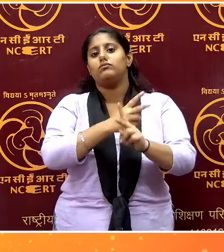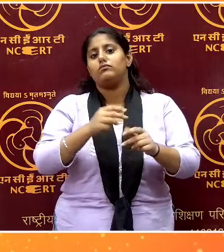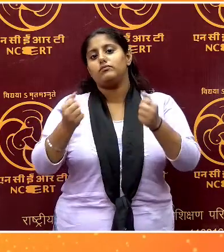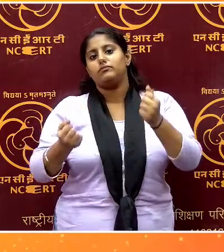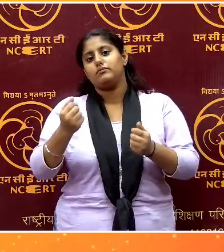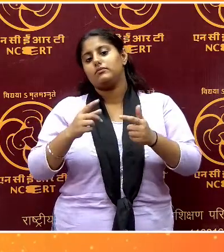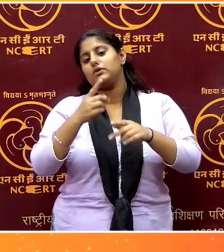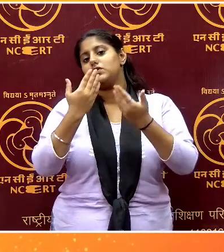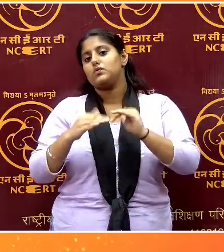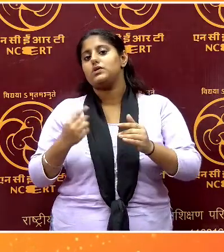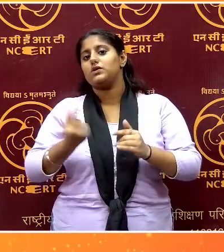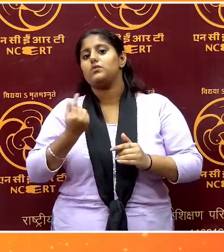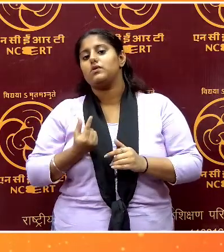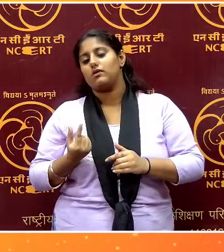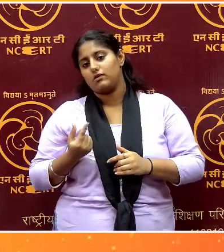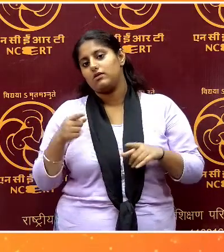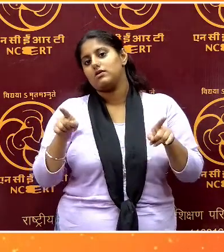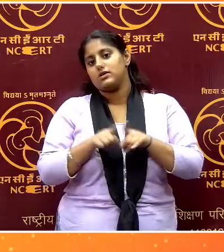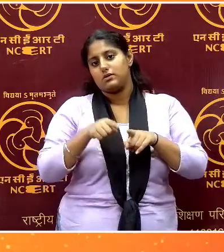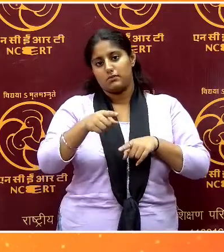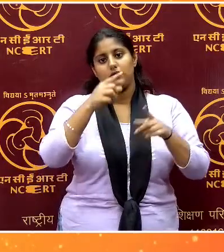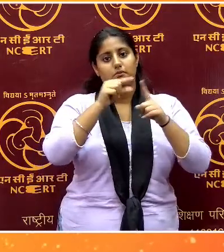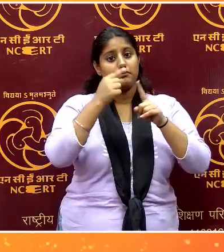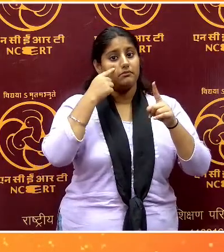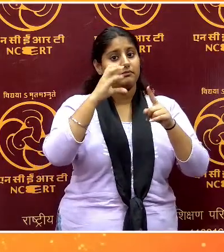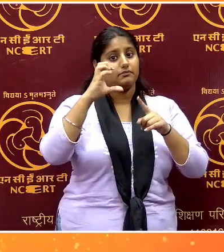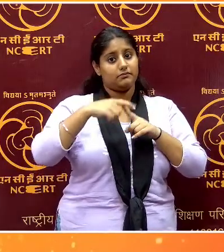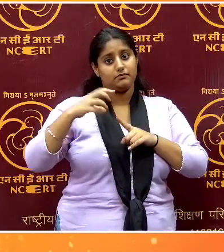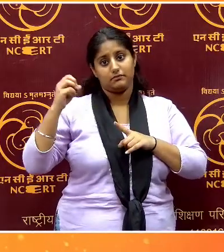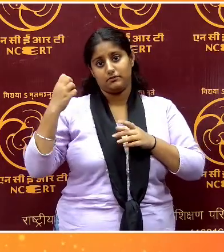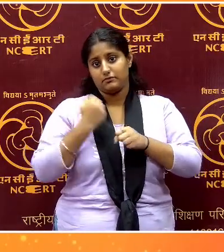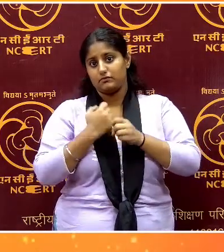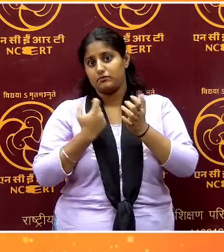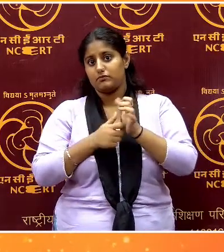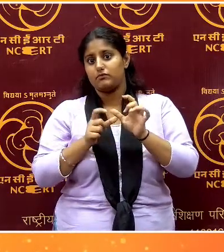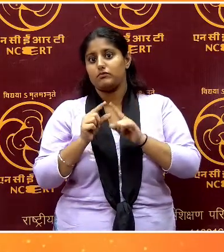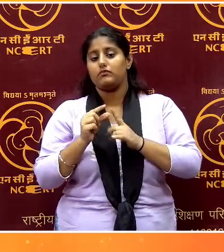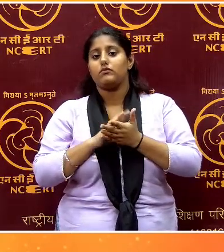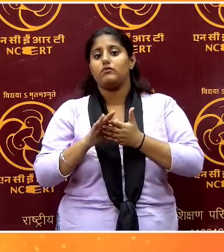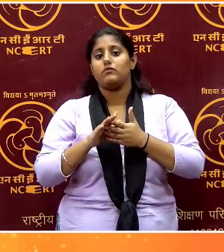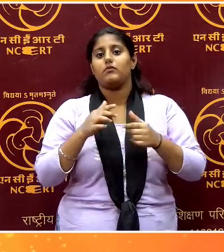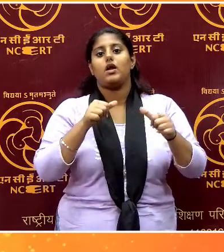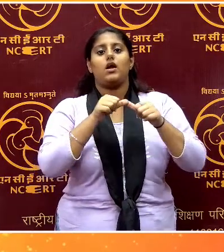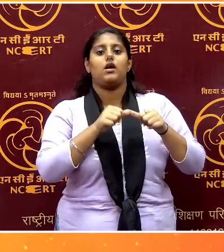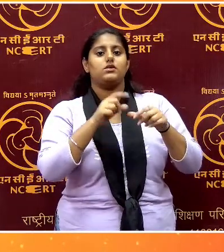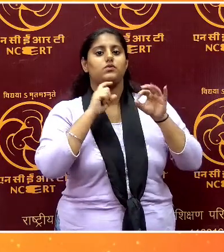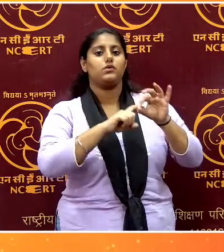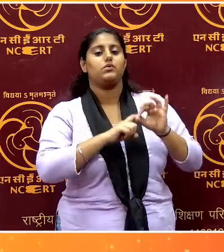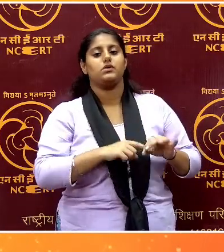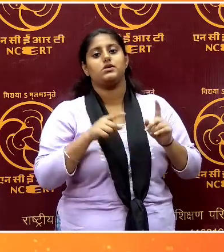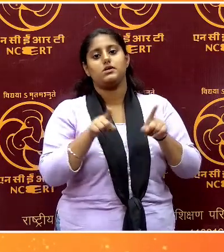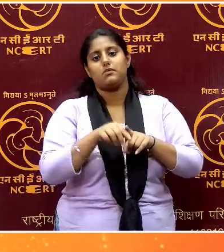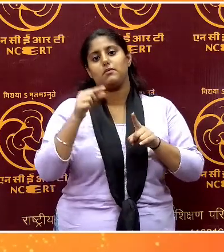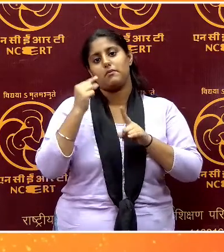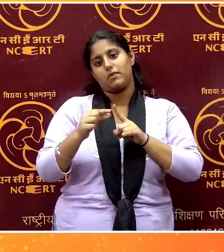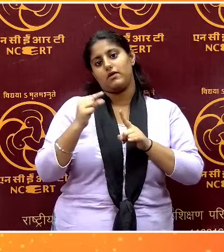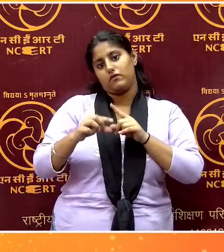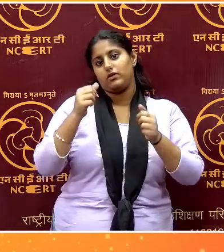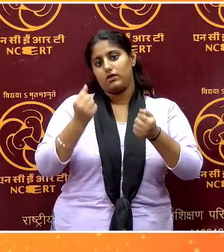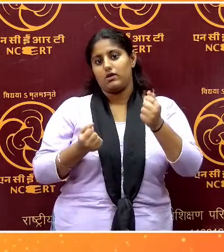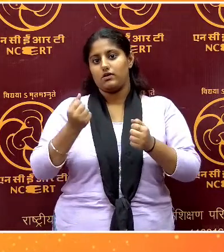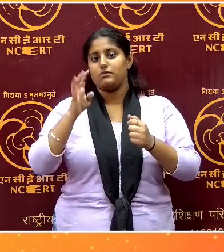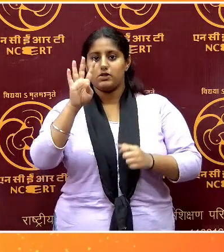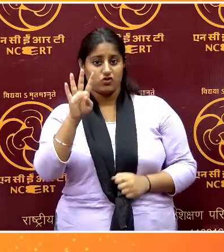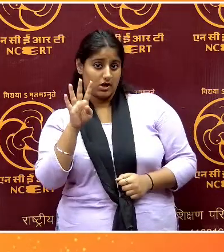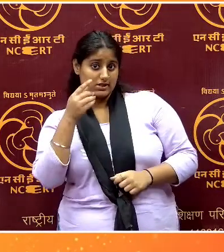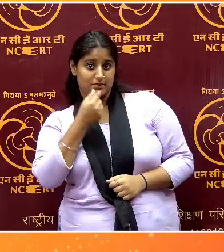students. Okay. Based on this pictograph, you have to answer the following questions. First, let us see private car, there are 4